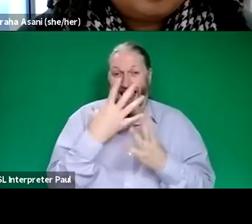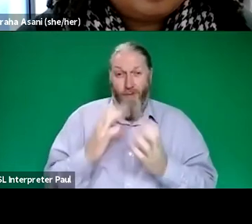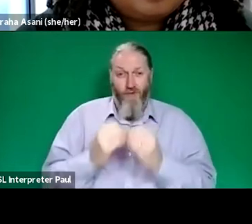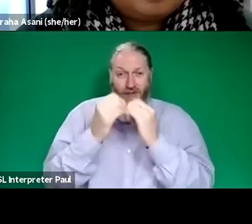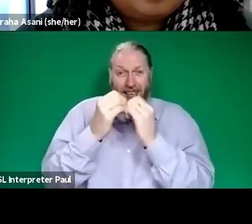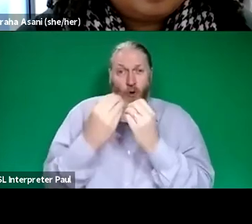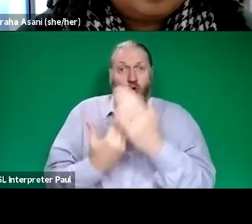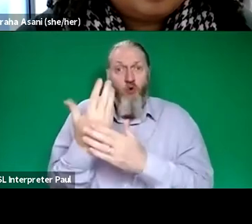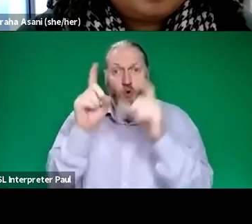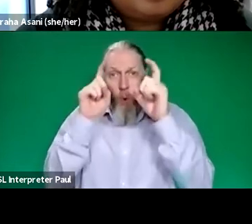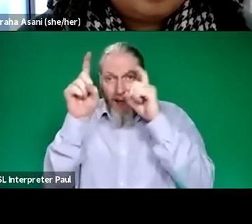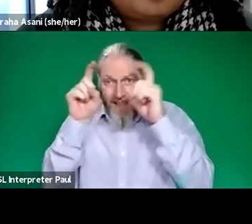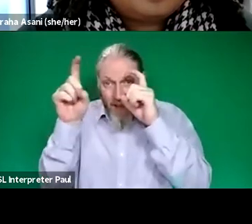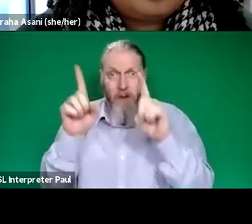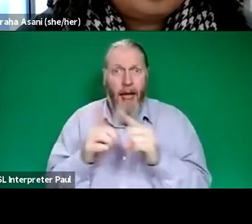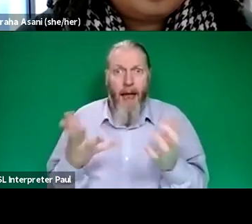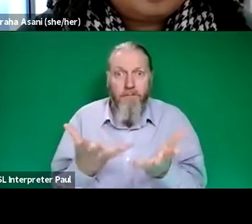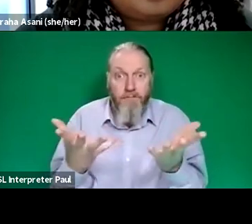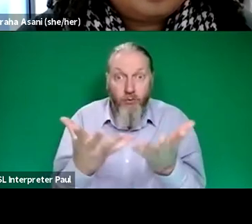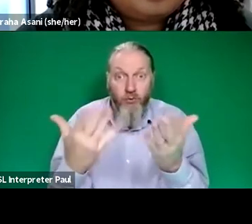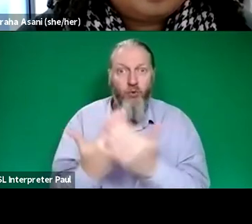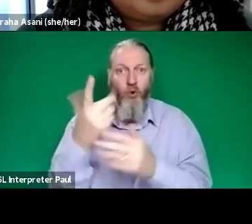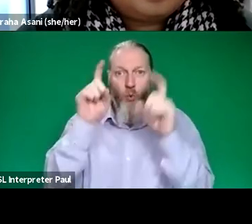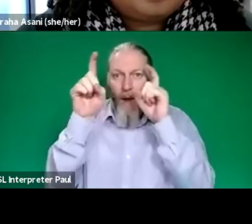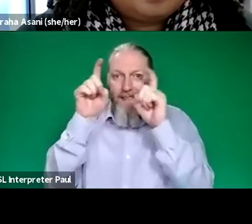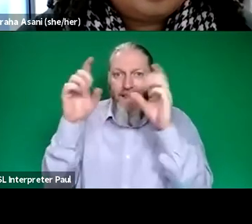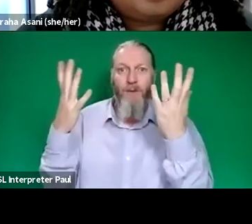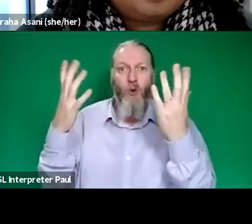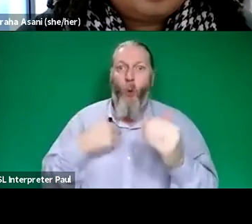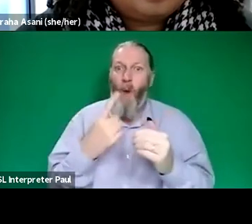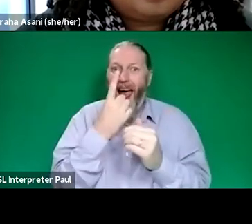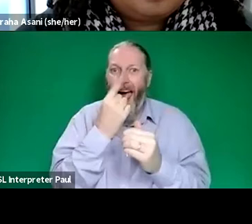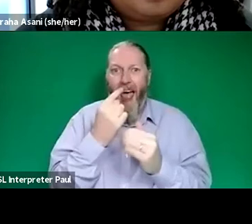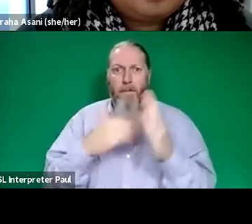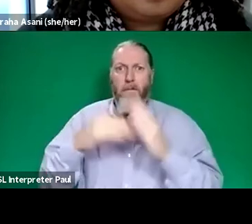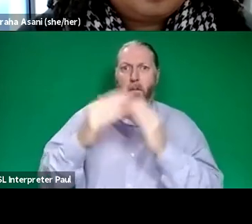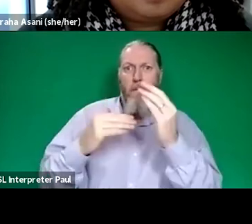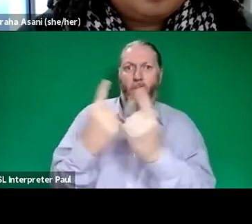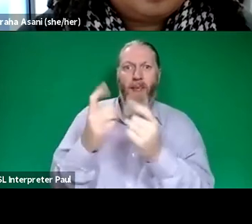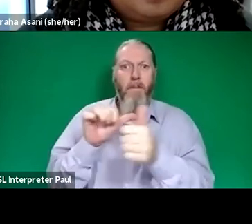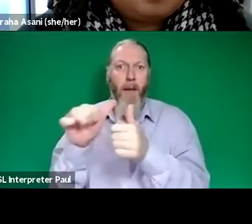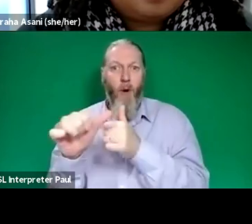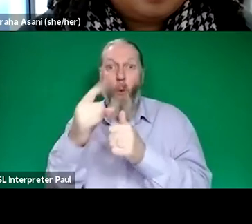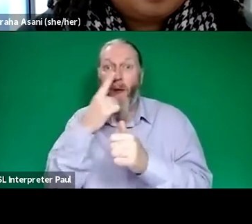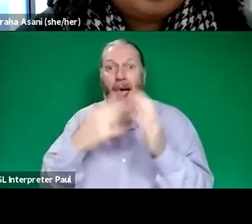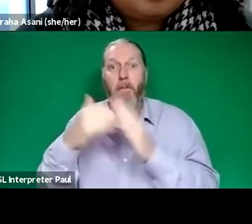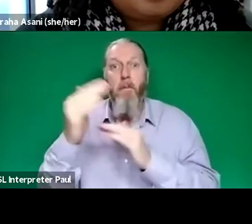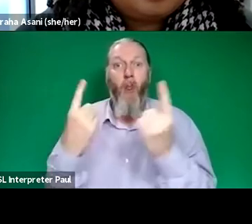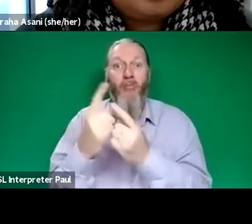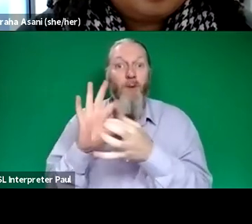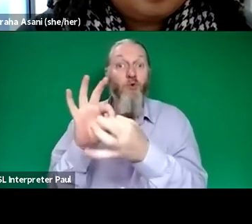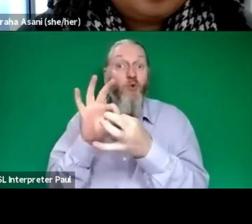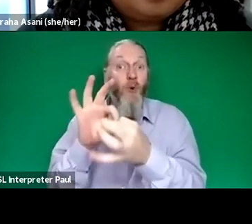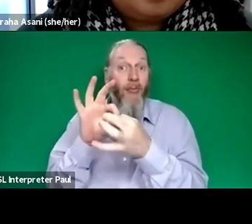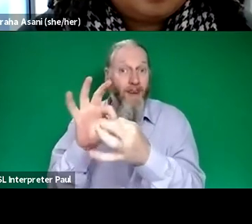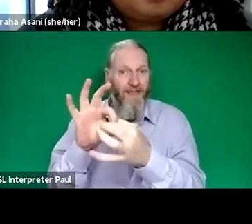our own ideas and our own experiences in order that we should be able to build things better together. I have a particular interest in how we